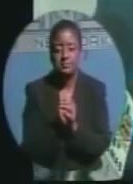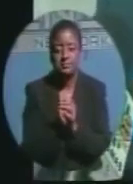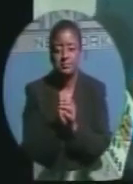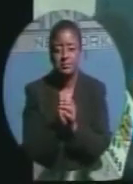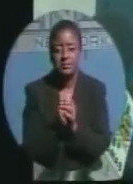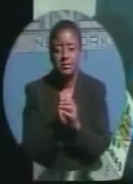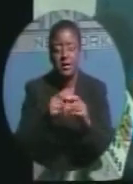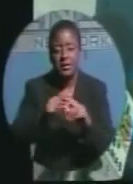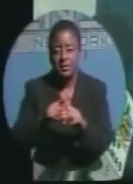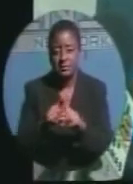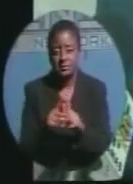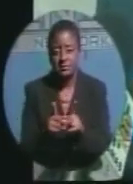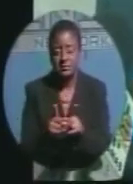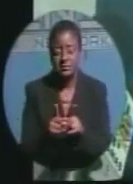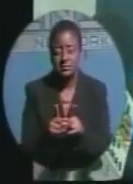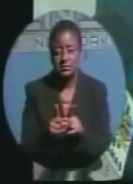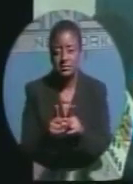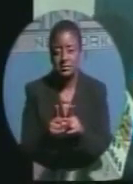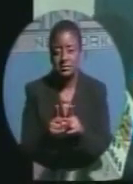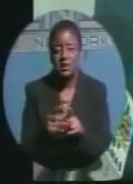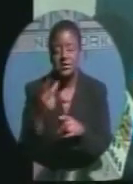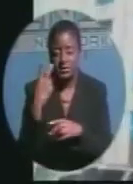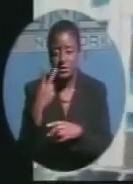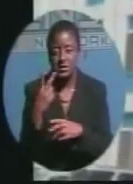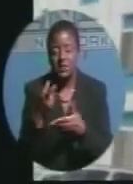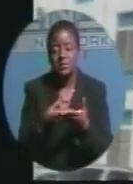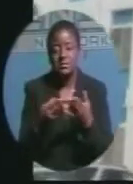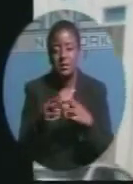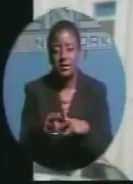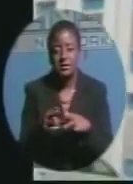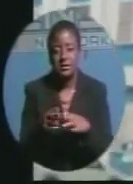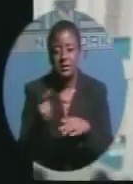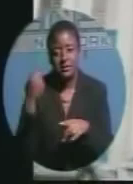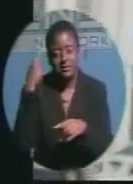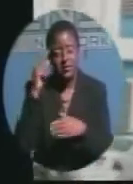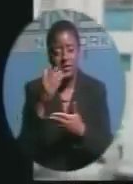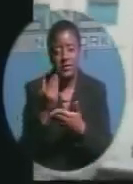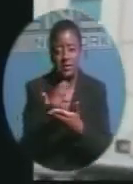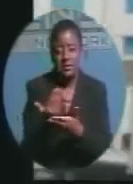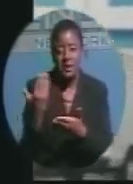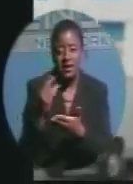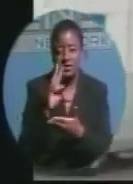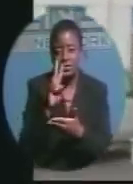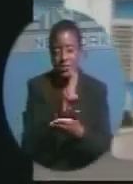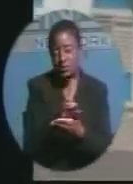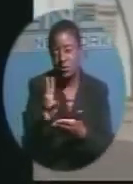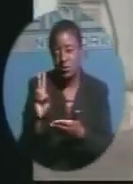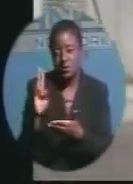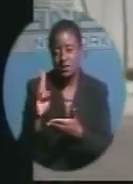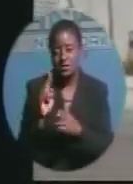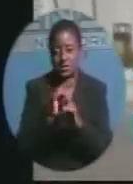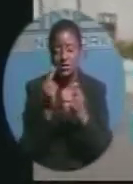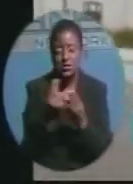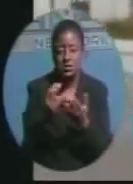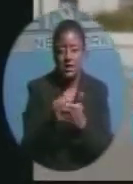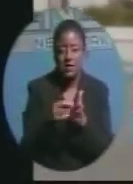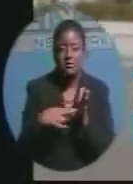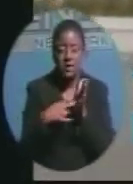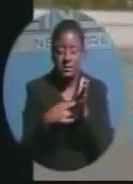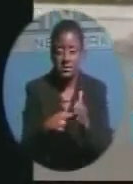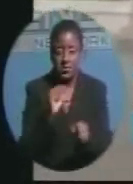course through the proper channels to see what happens. For the past 2 weeks, the union that represents employees at the